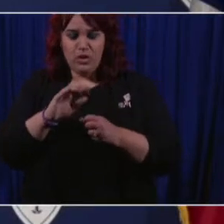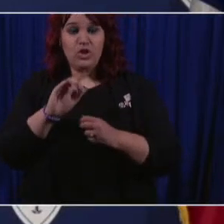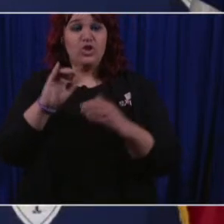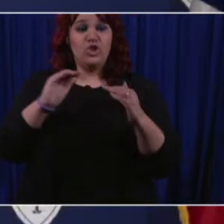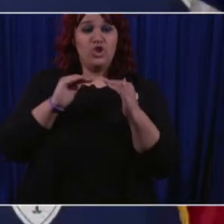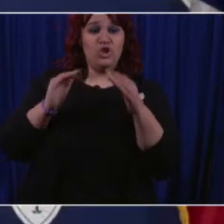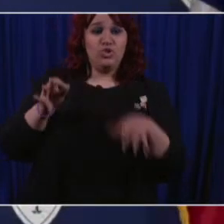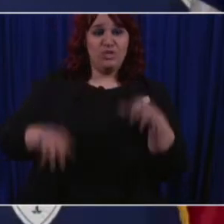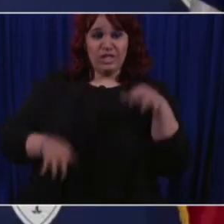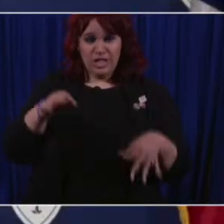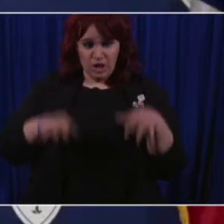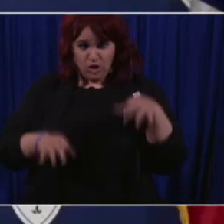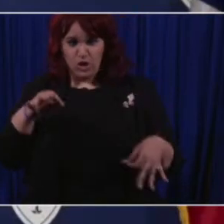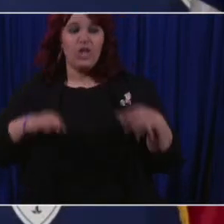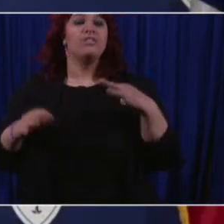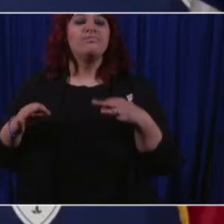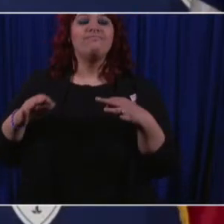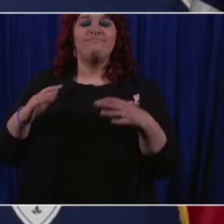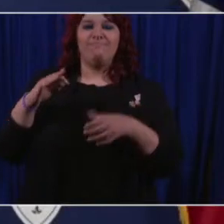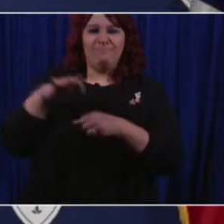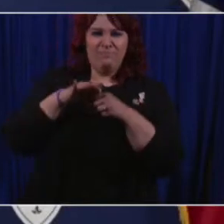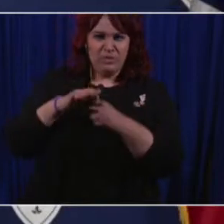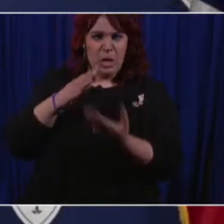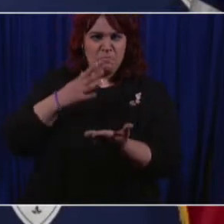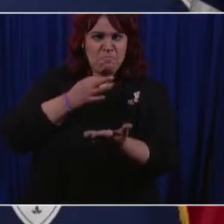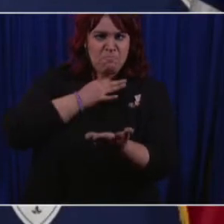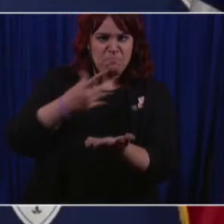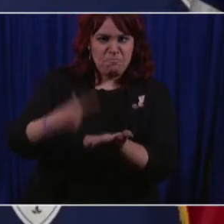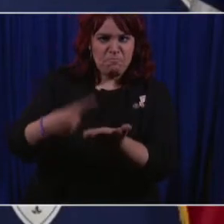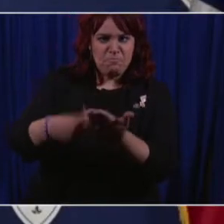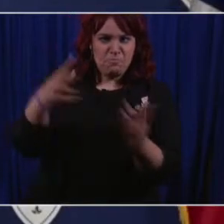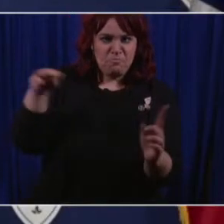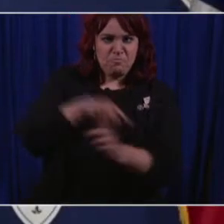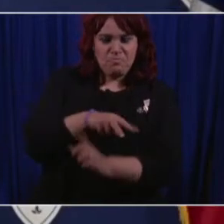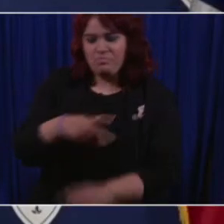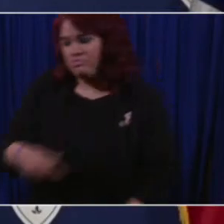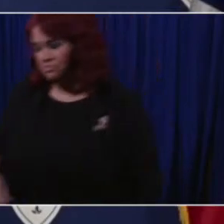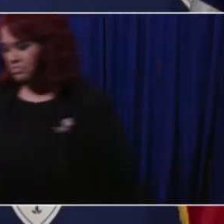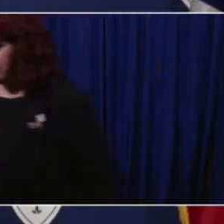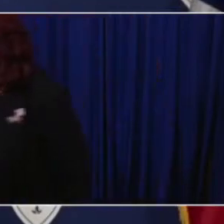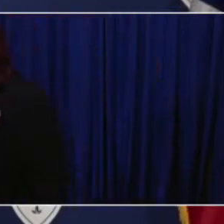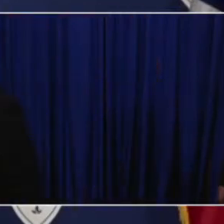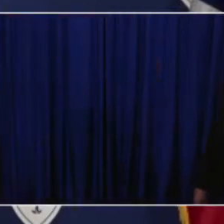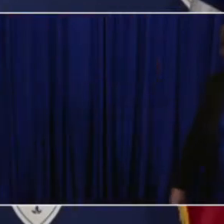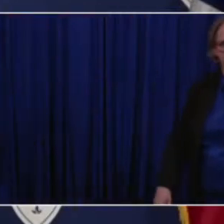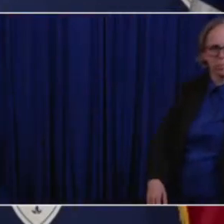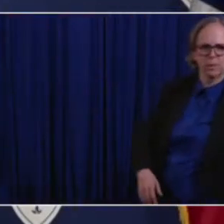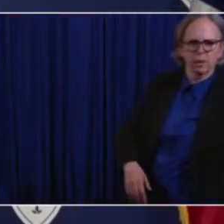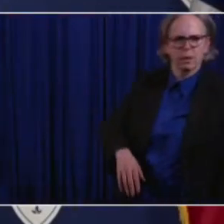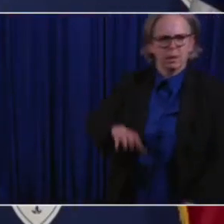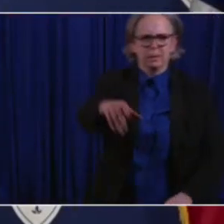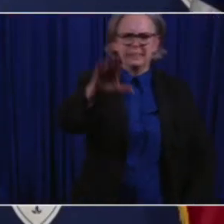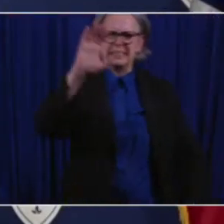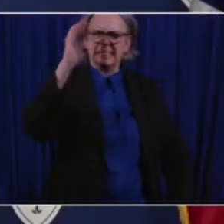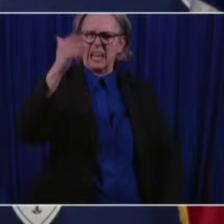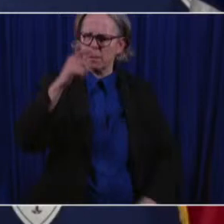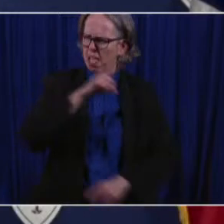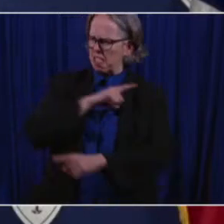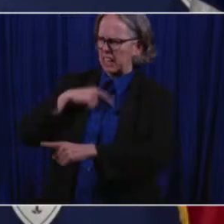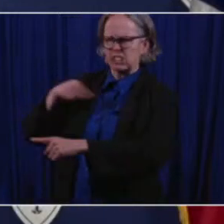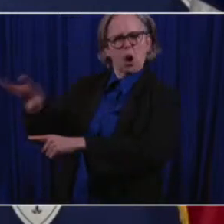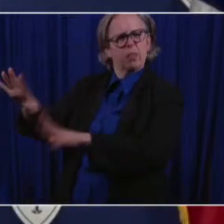Yeah, it seems like to me a logical idea. I haven't totally studied it, but it seems to me like a logical idea.